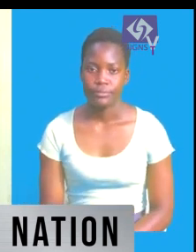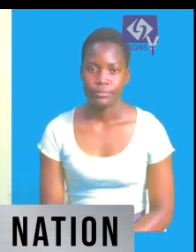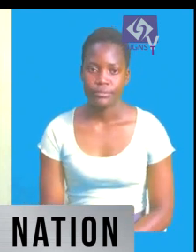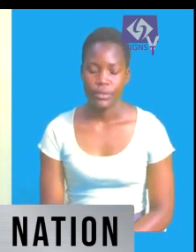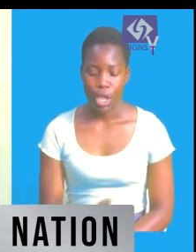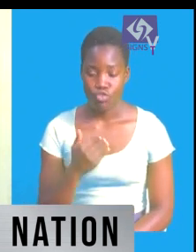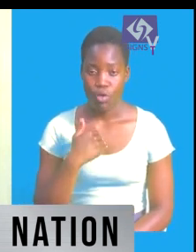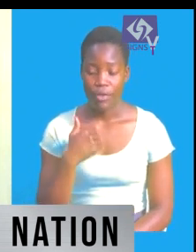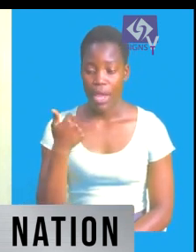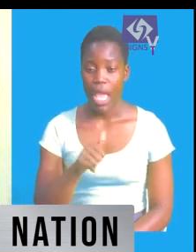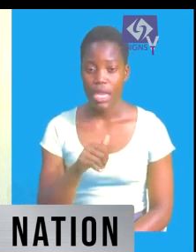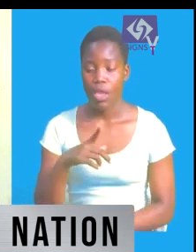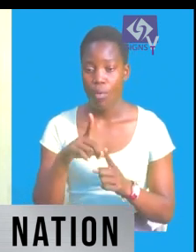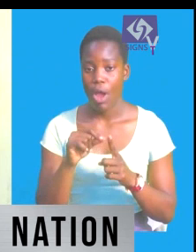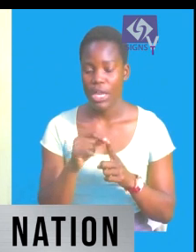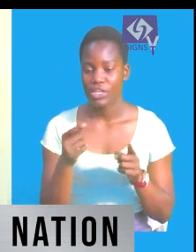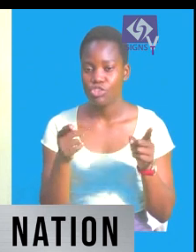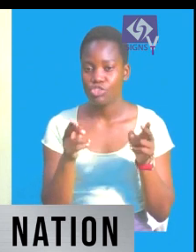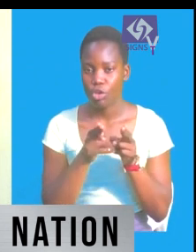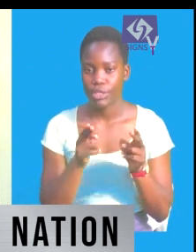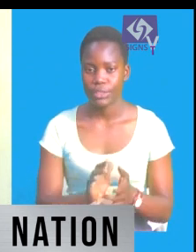Do you have something to say, very briefly?